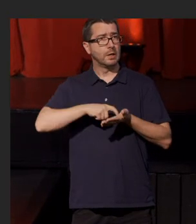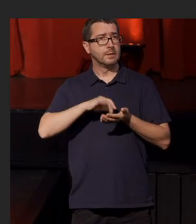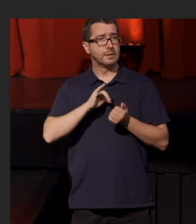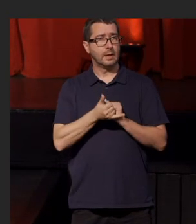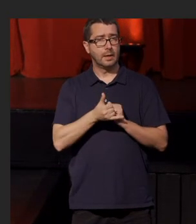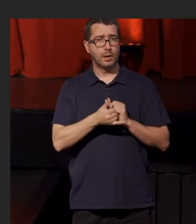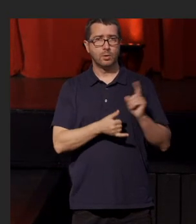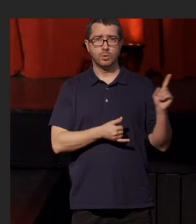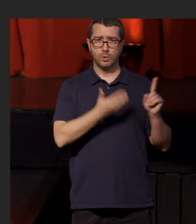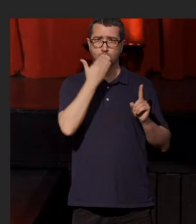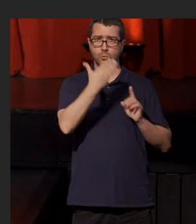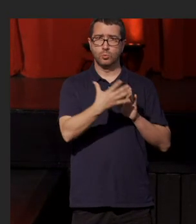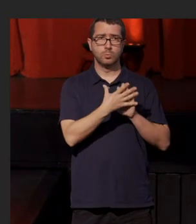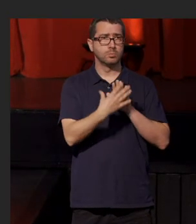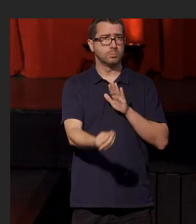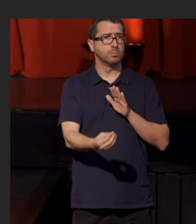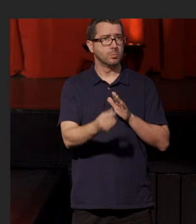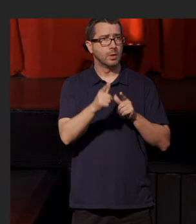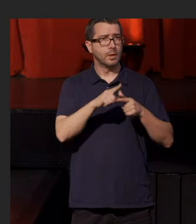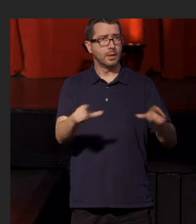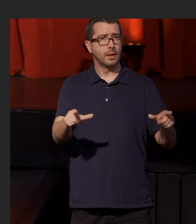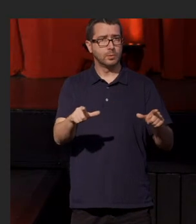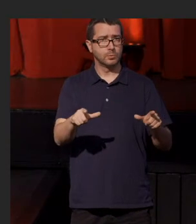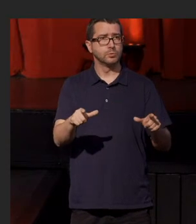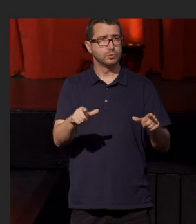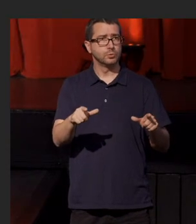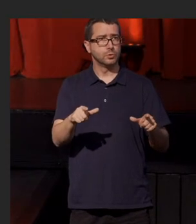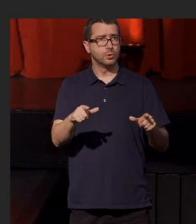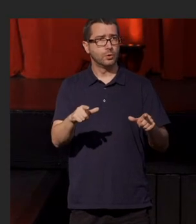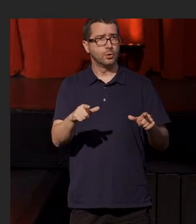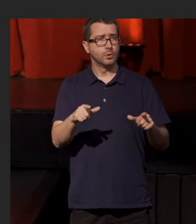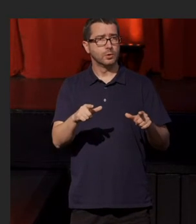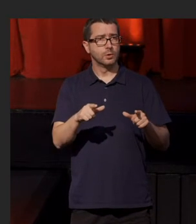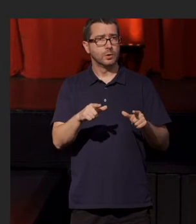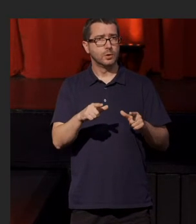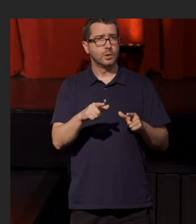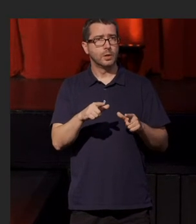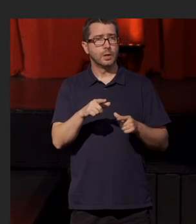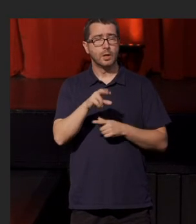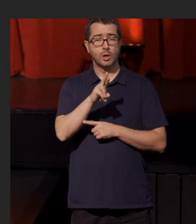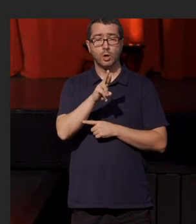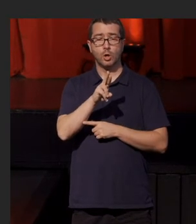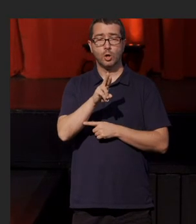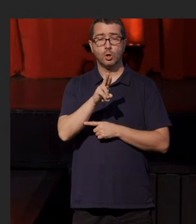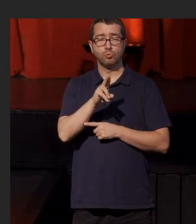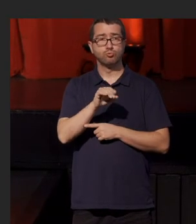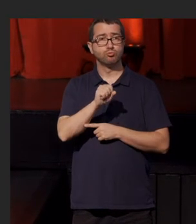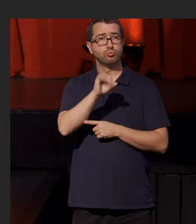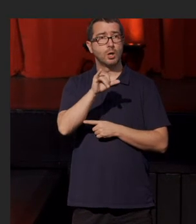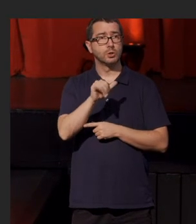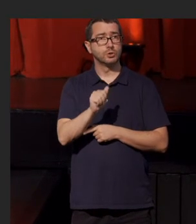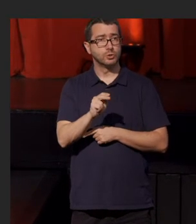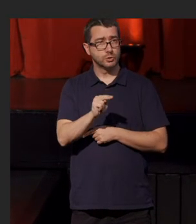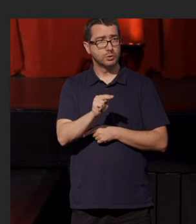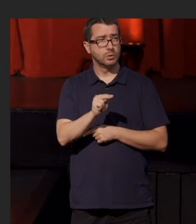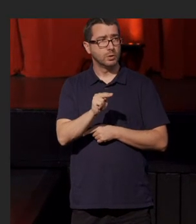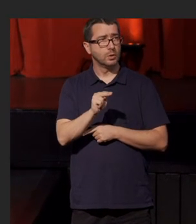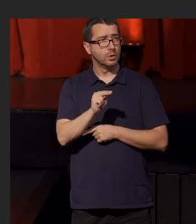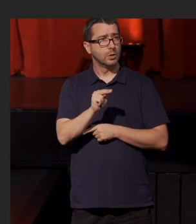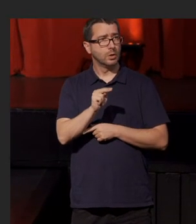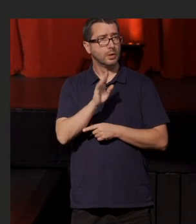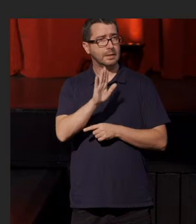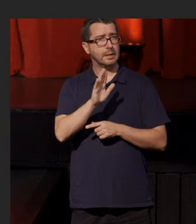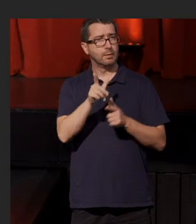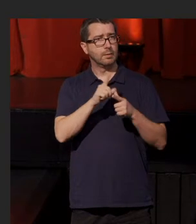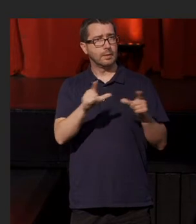mimicking the language patterns, and in 2016, they were not. You could detect there was a Russian native language speaker under much of this because of